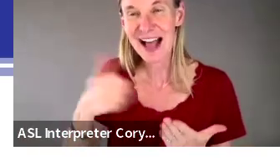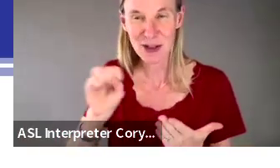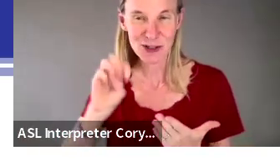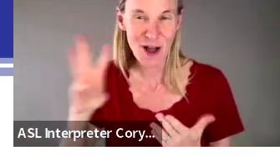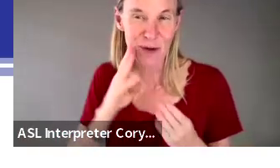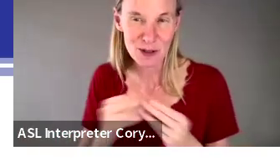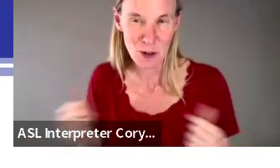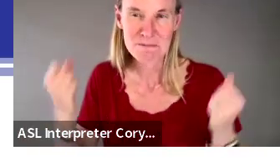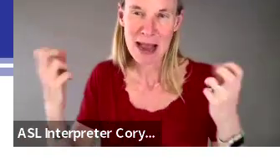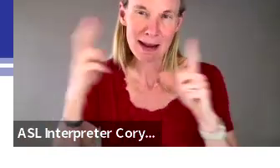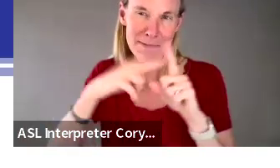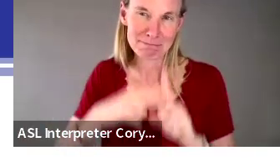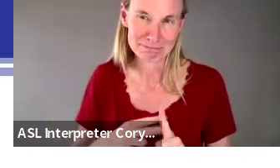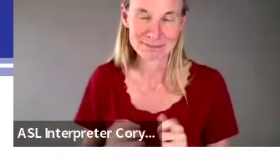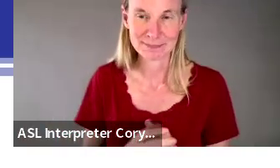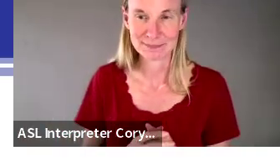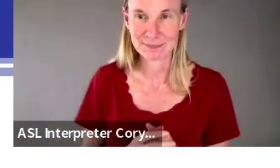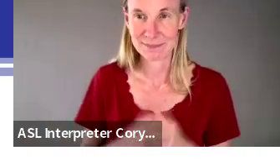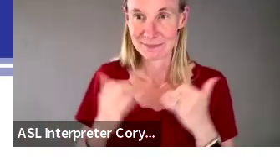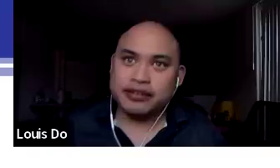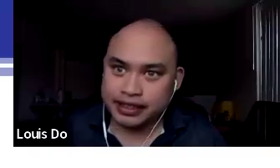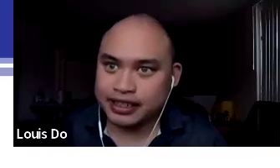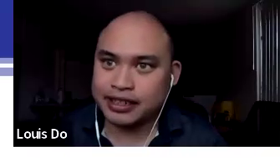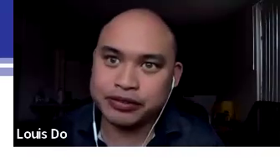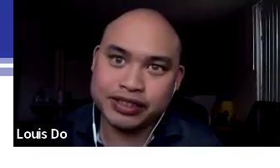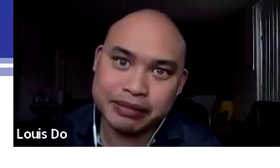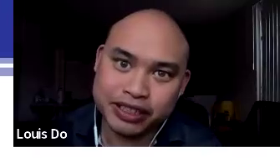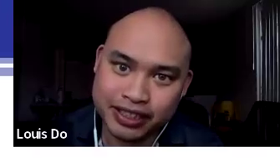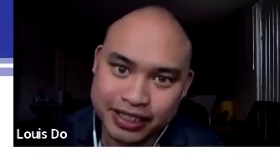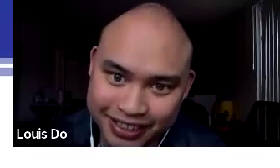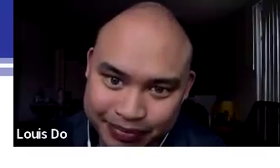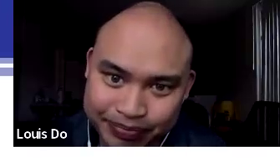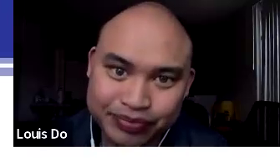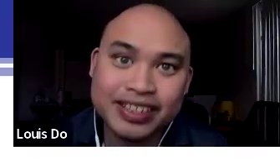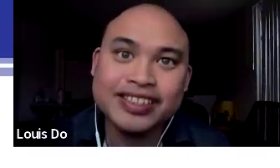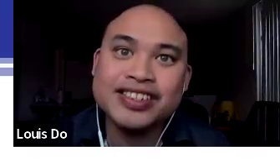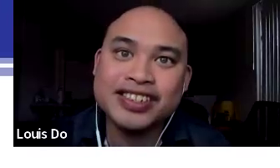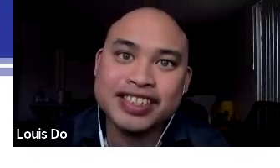So, Sarah, if you could pause your screen share briefly, I will demonstrate